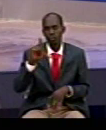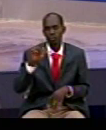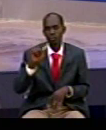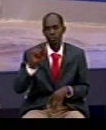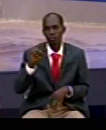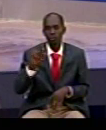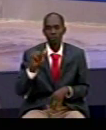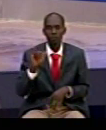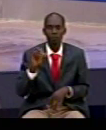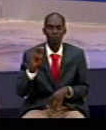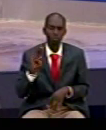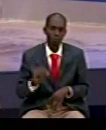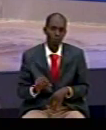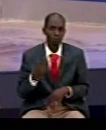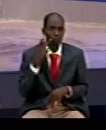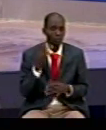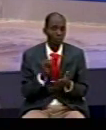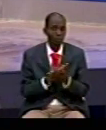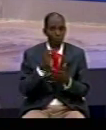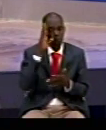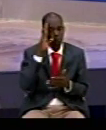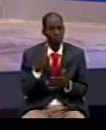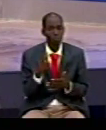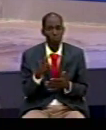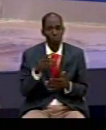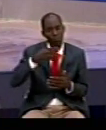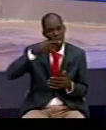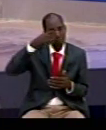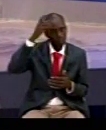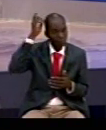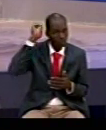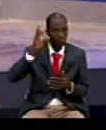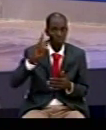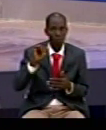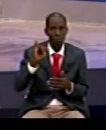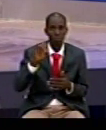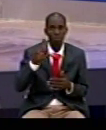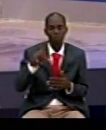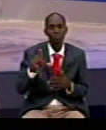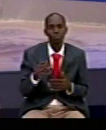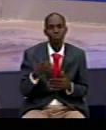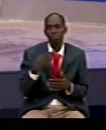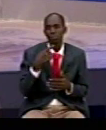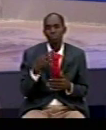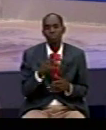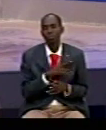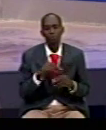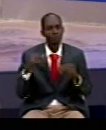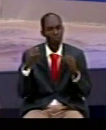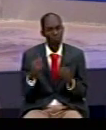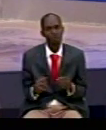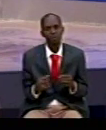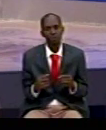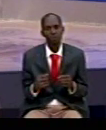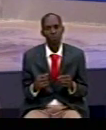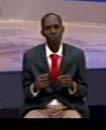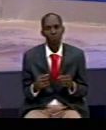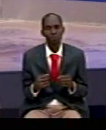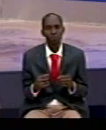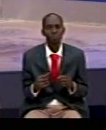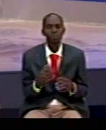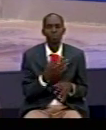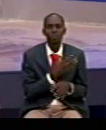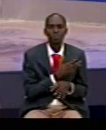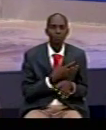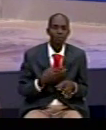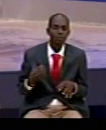couldn't stand up. He was lying down there. He said, I feel as if everything within me is into corruption.